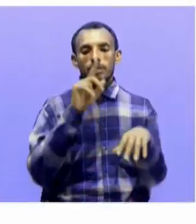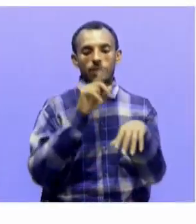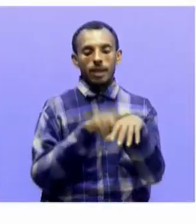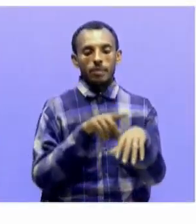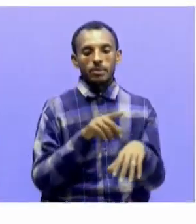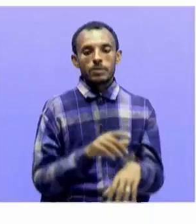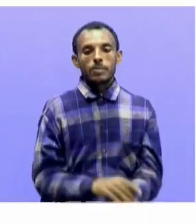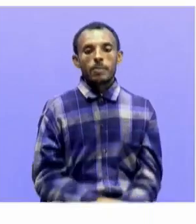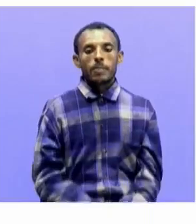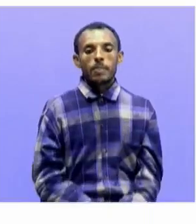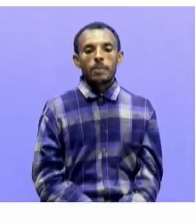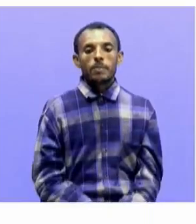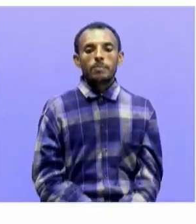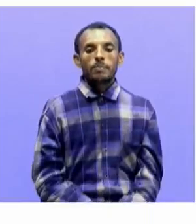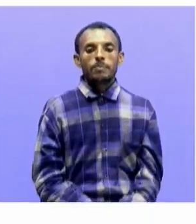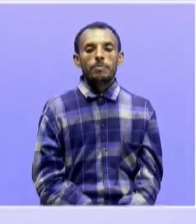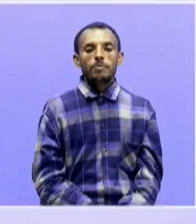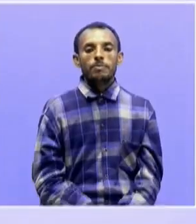times.